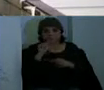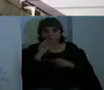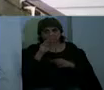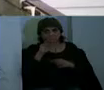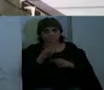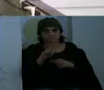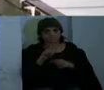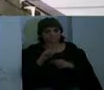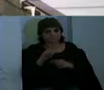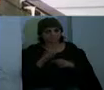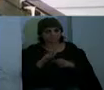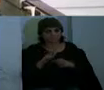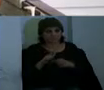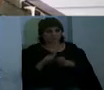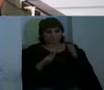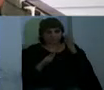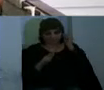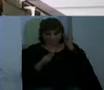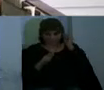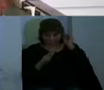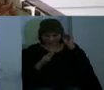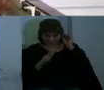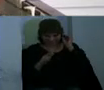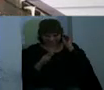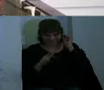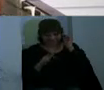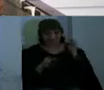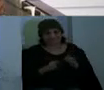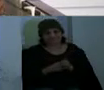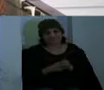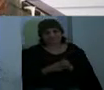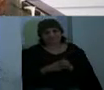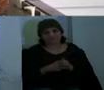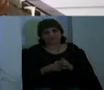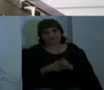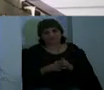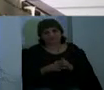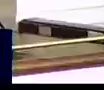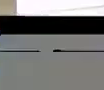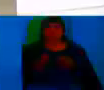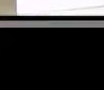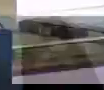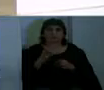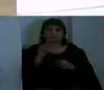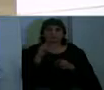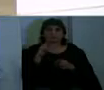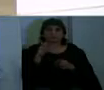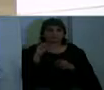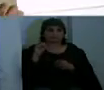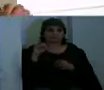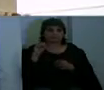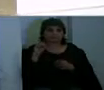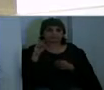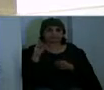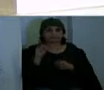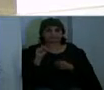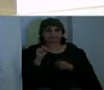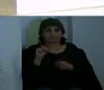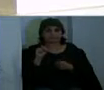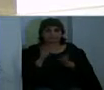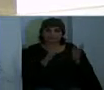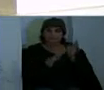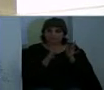with me, Lucia. He goes on to tell the Colossians in Colossians 1:17,